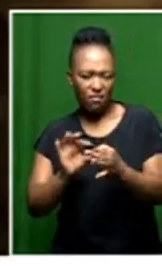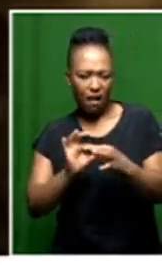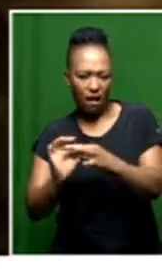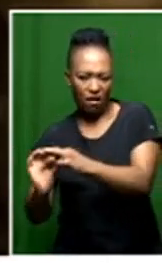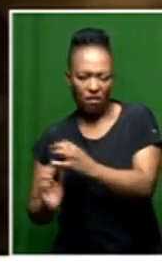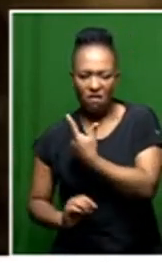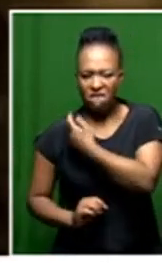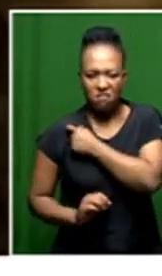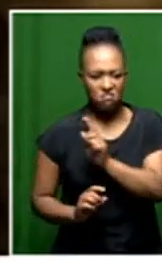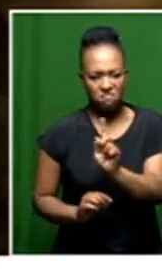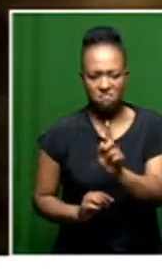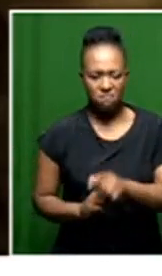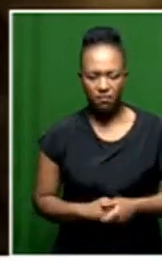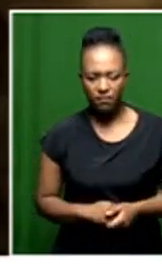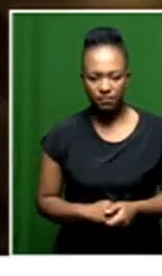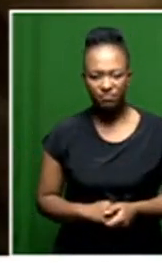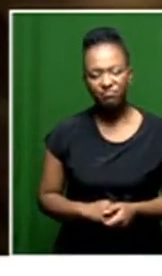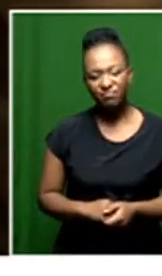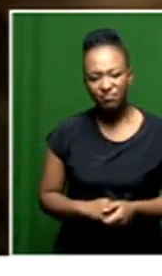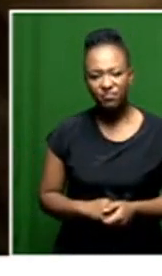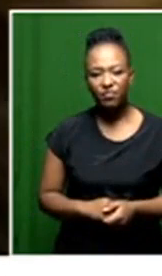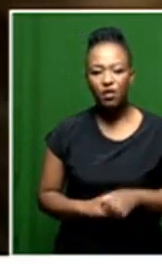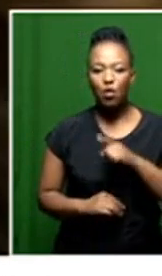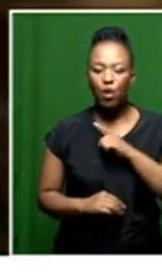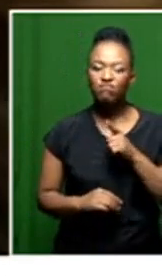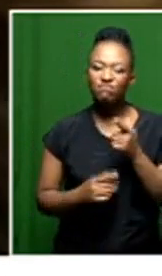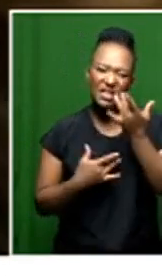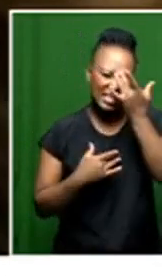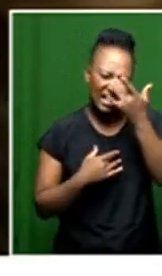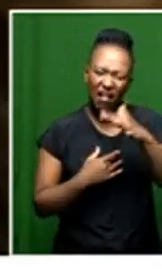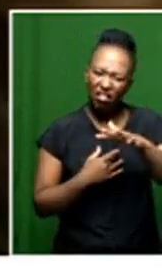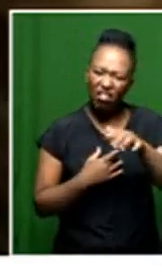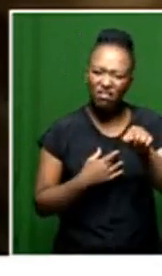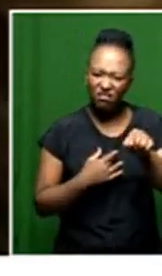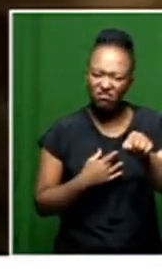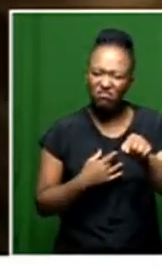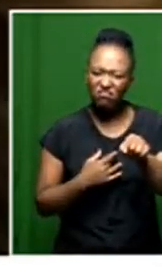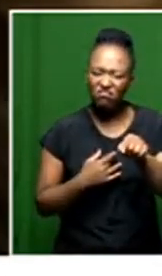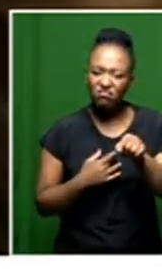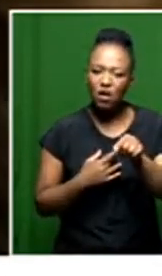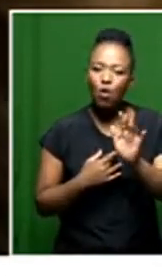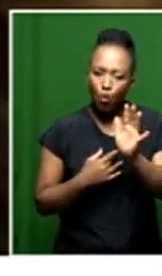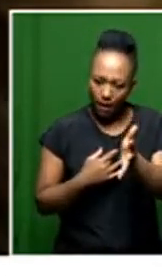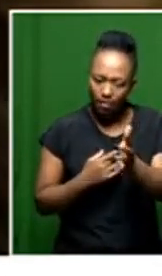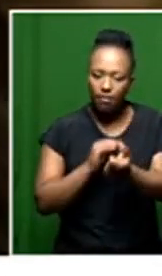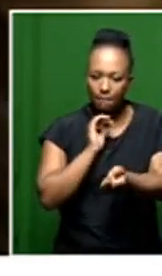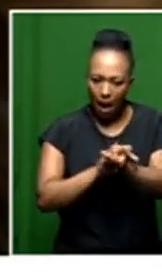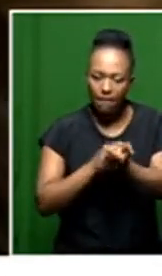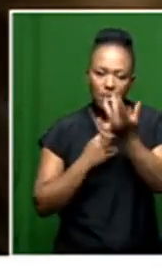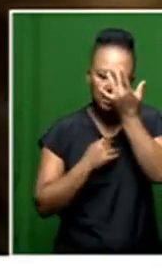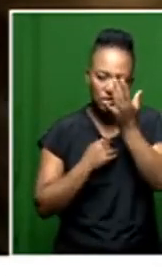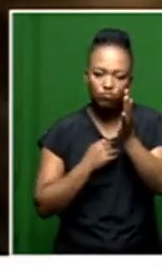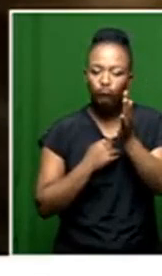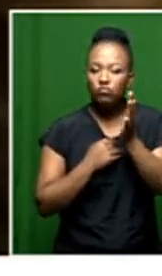with the vaccine in general. So I think these symptoms are mild. These symptoms are bound to happen because you